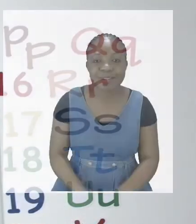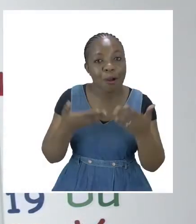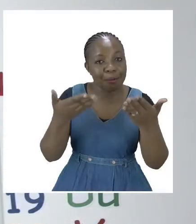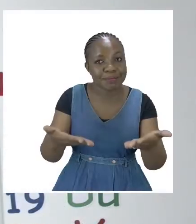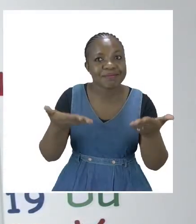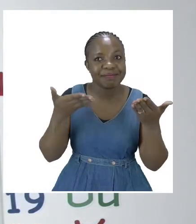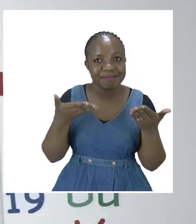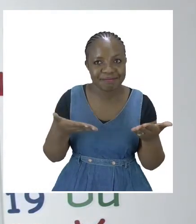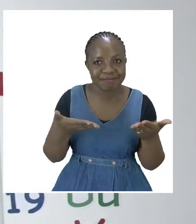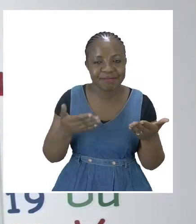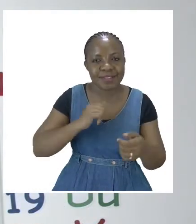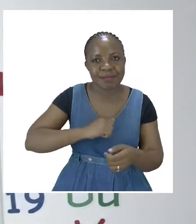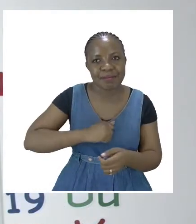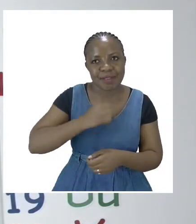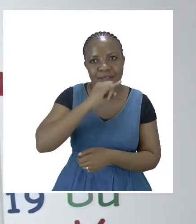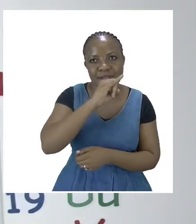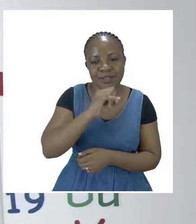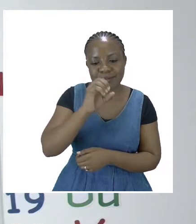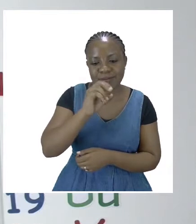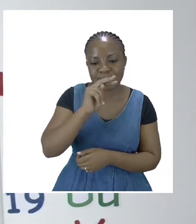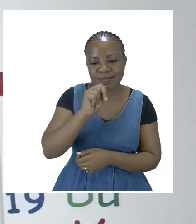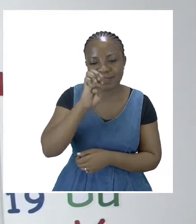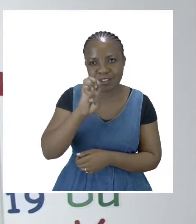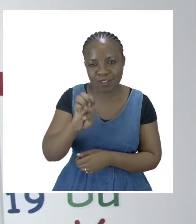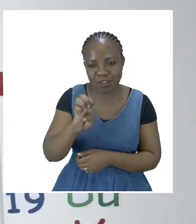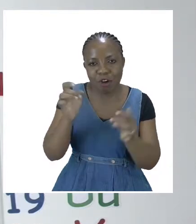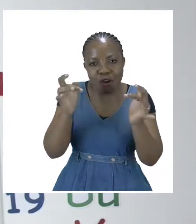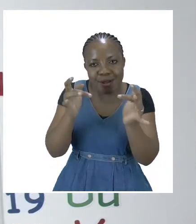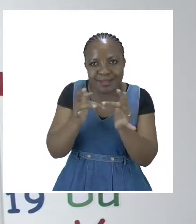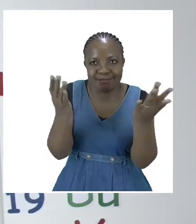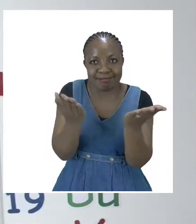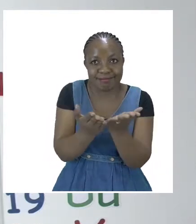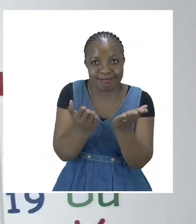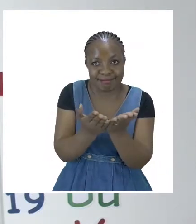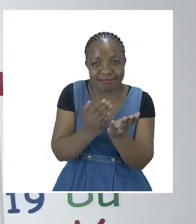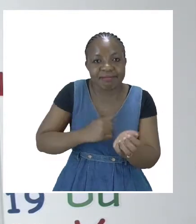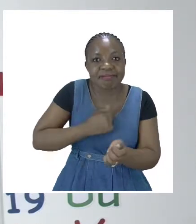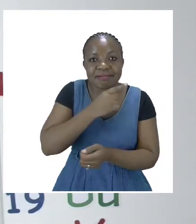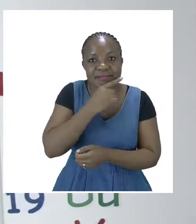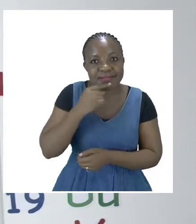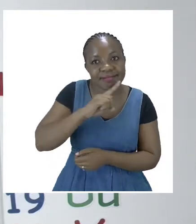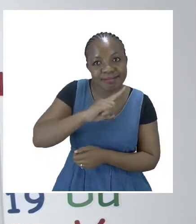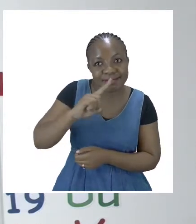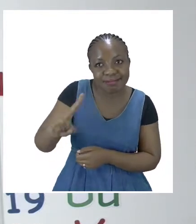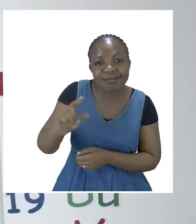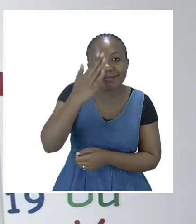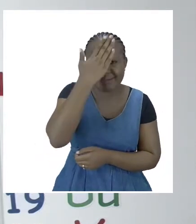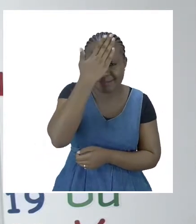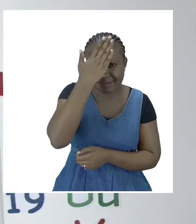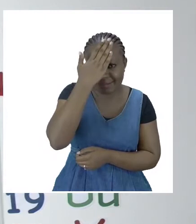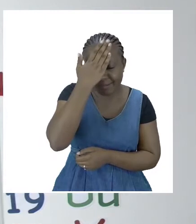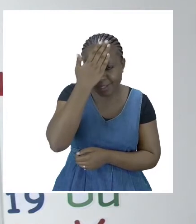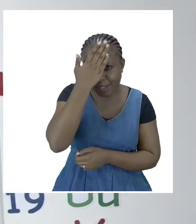Welcome to My Zone Online School. My name is Teacher Mutsa. Get your education